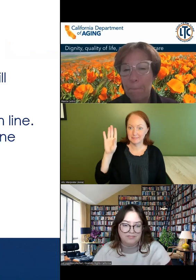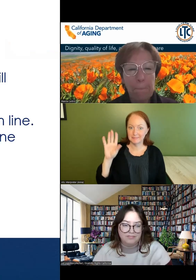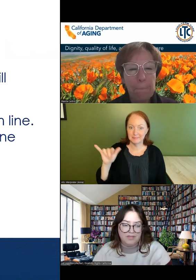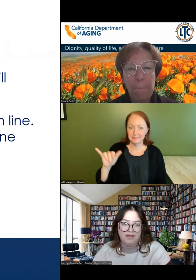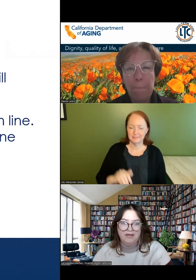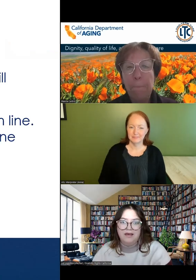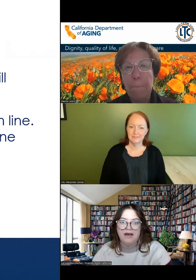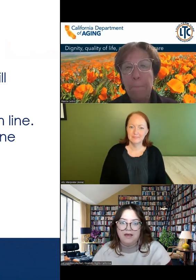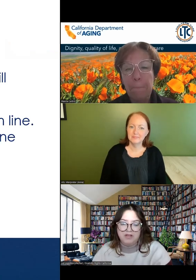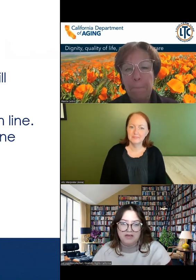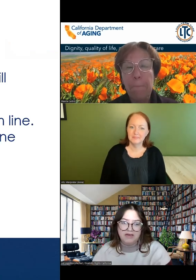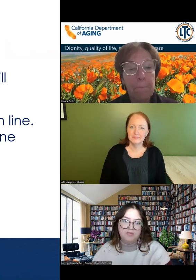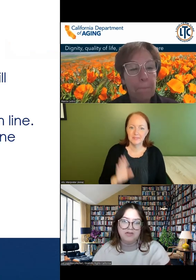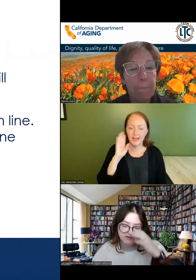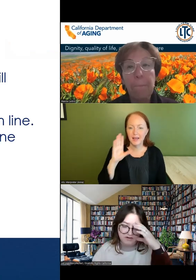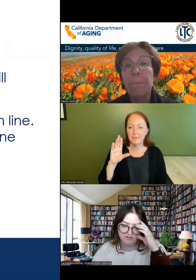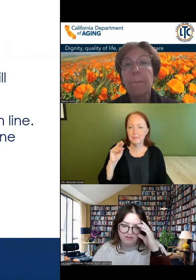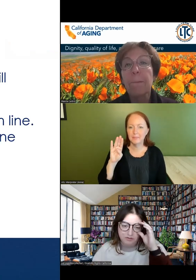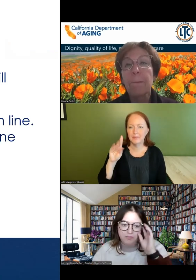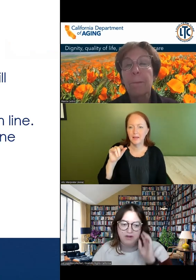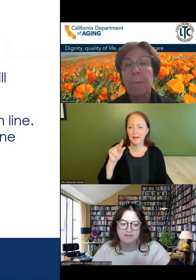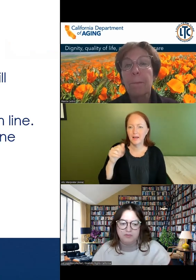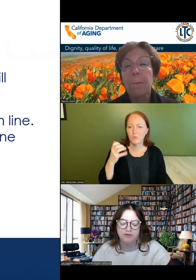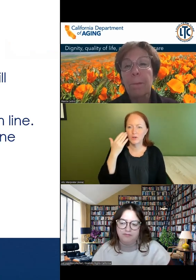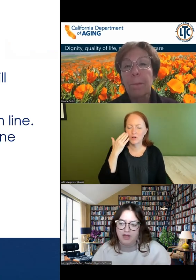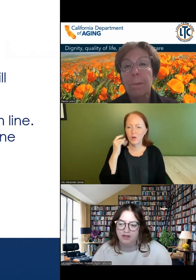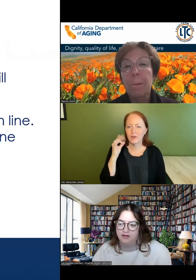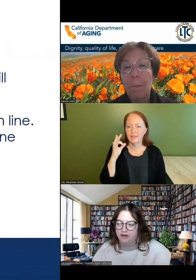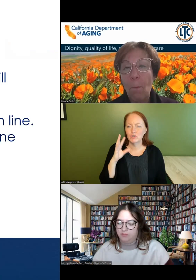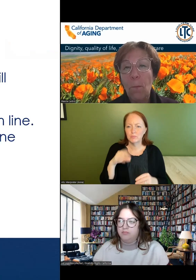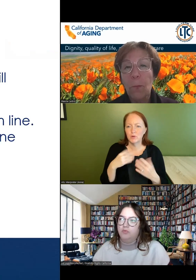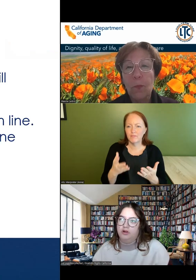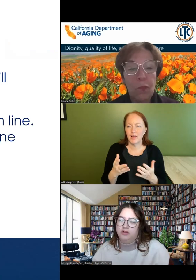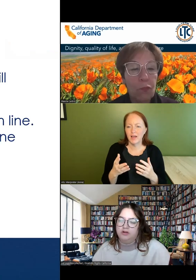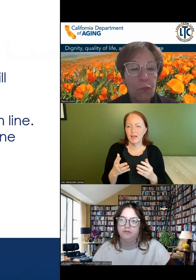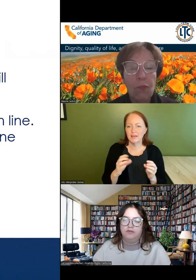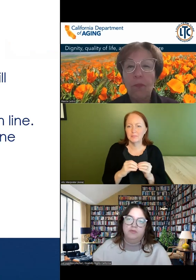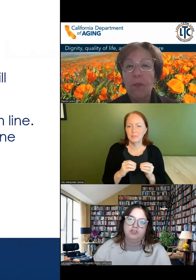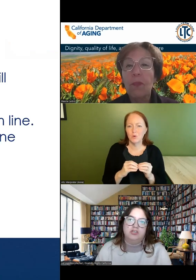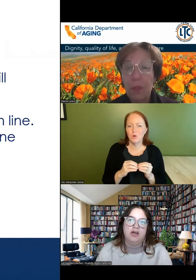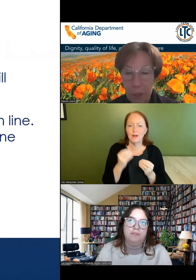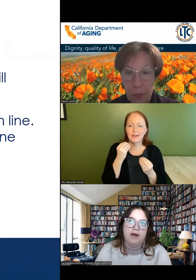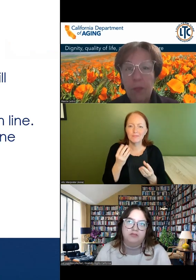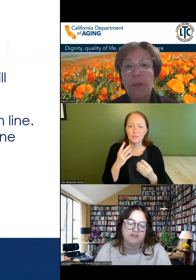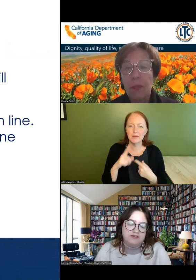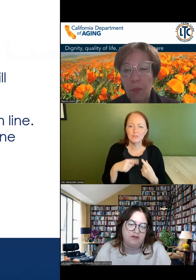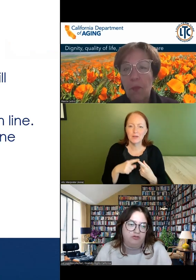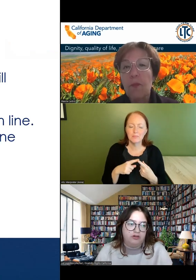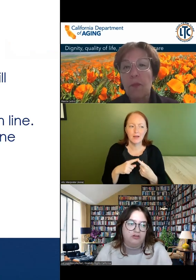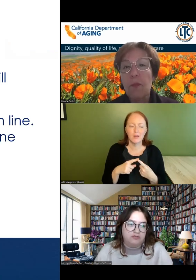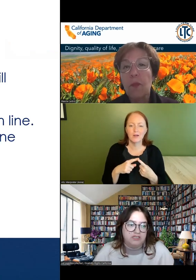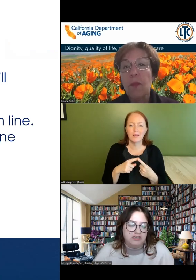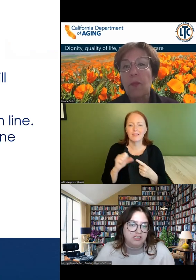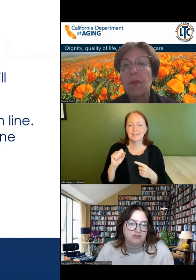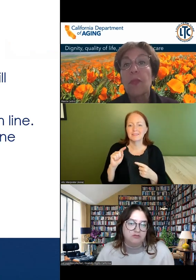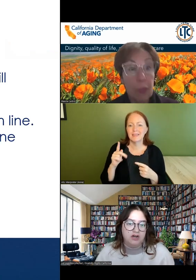well. Hi, Blanca. I wanted to know if you could possibly provide more information about the stakeholder